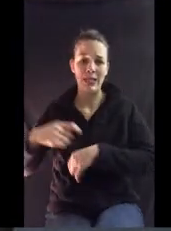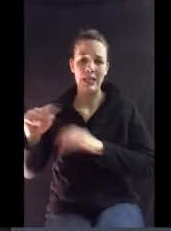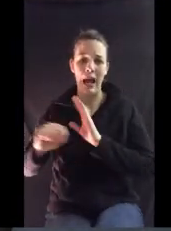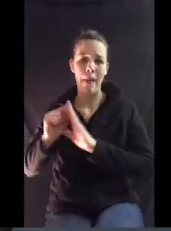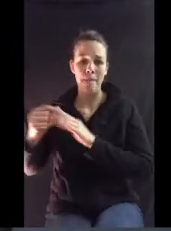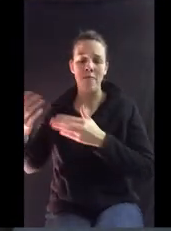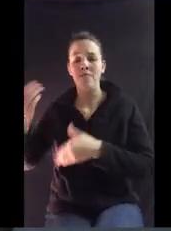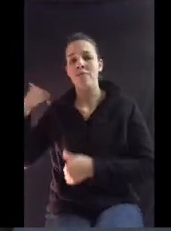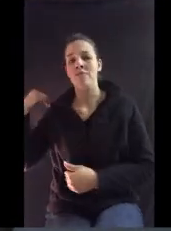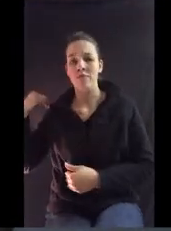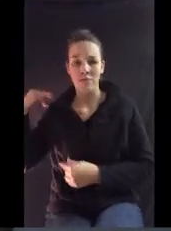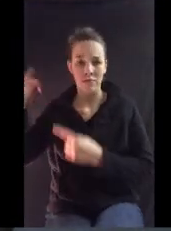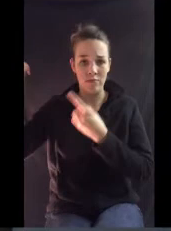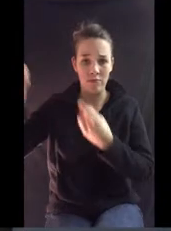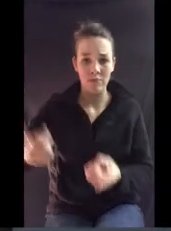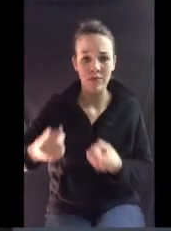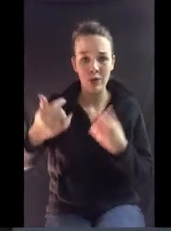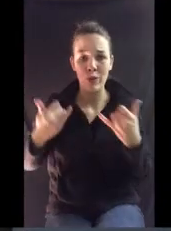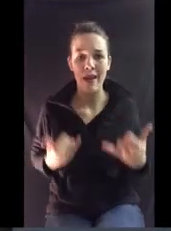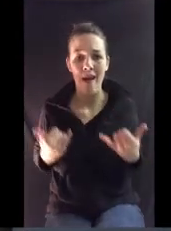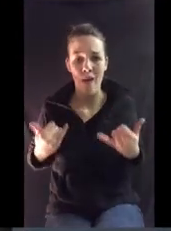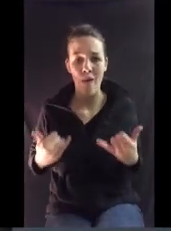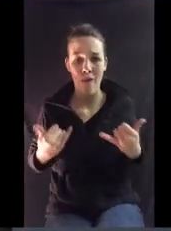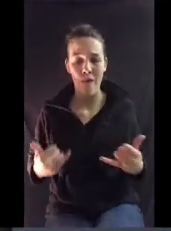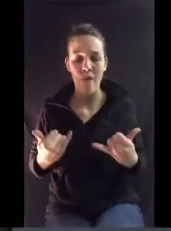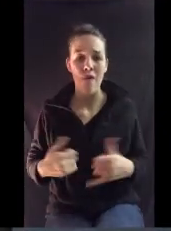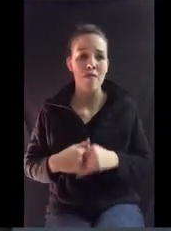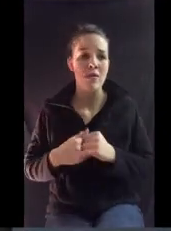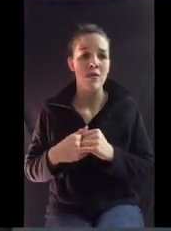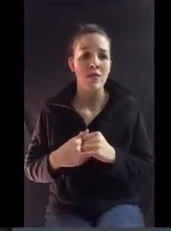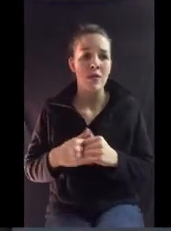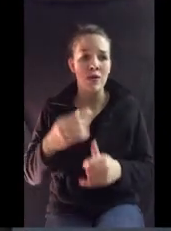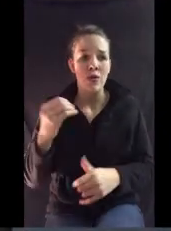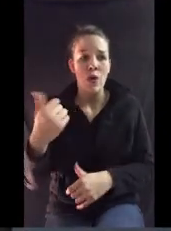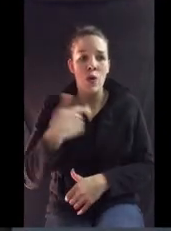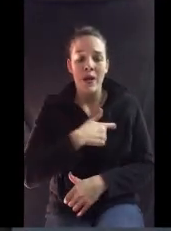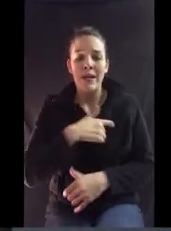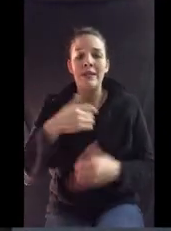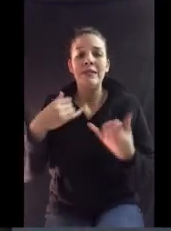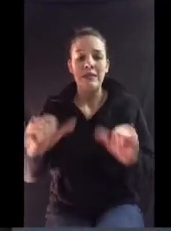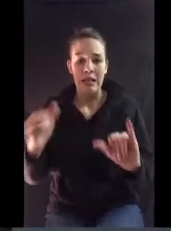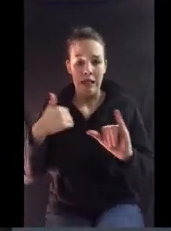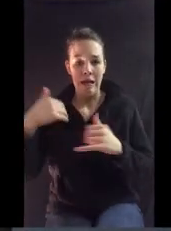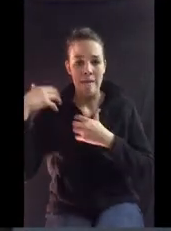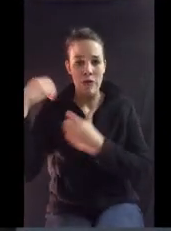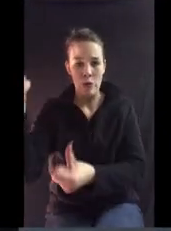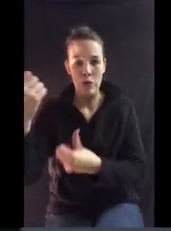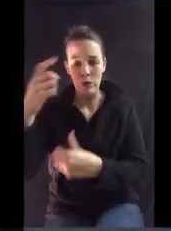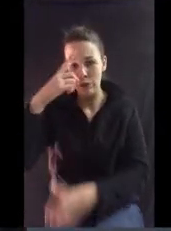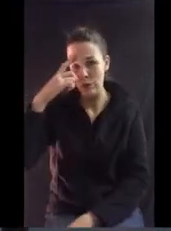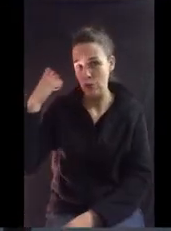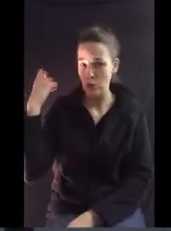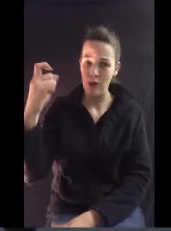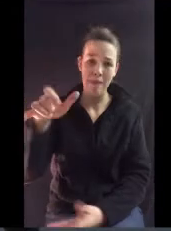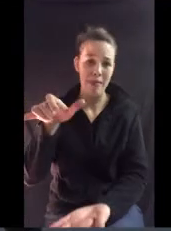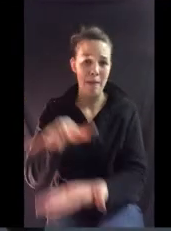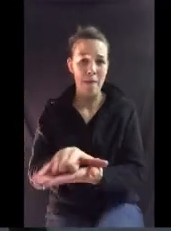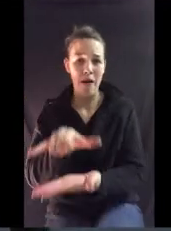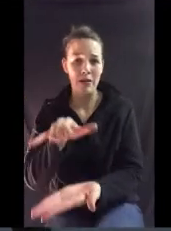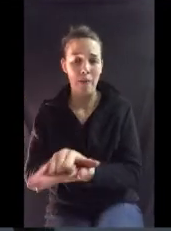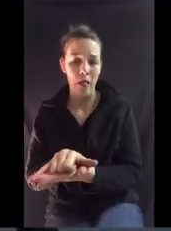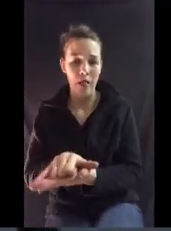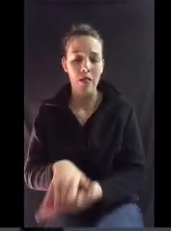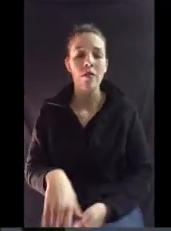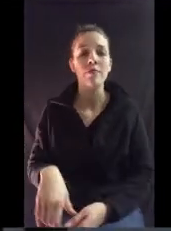since the beginning of time, right up until this present moment. And so we still have the courage